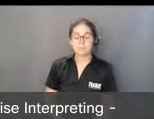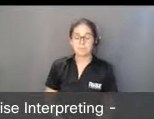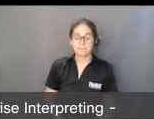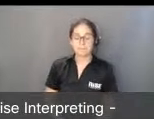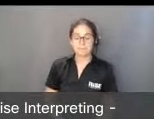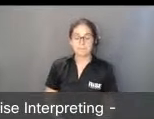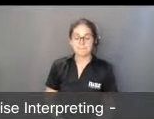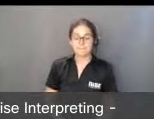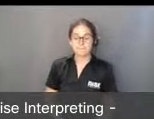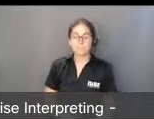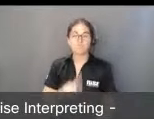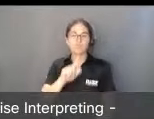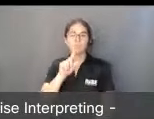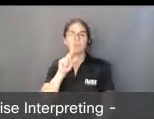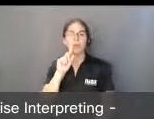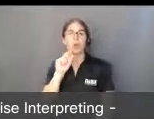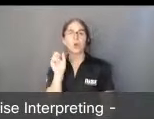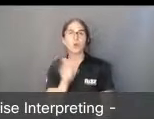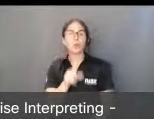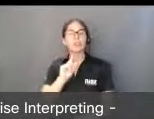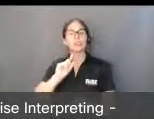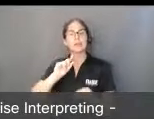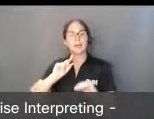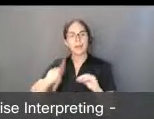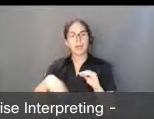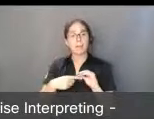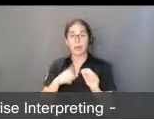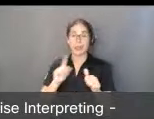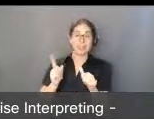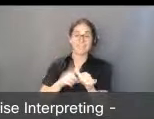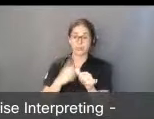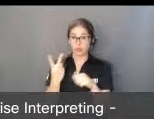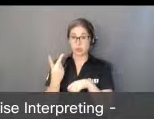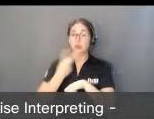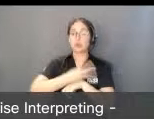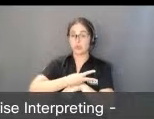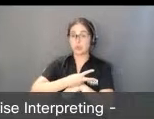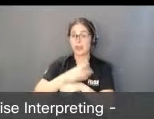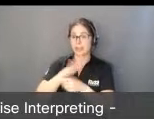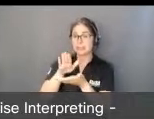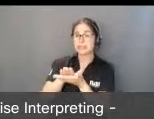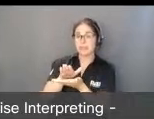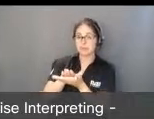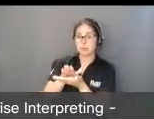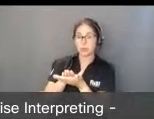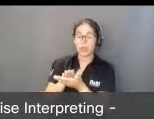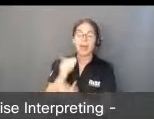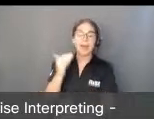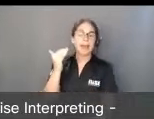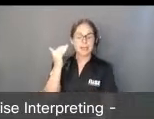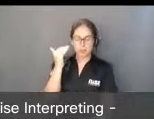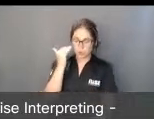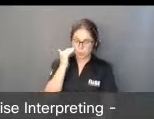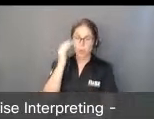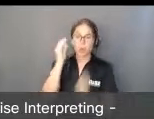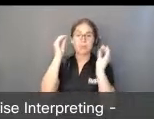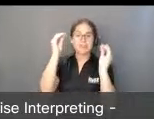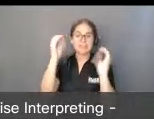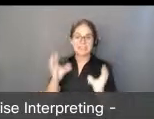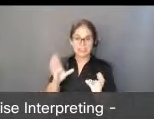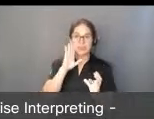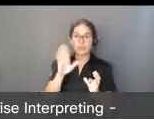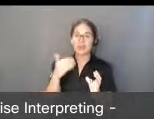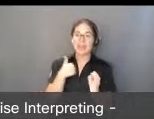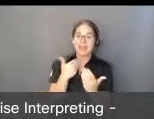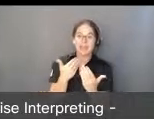regarding the, you know, the first few days of school, you know, the teachers are going to have a lot of little faces